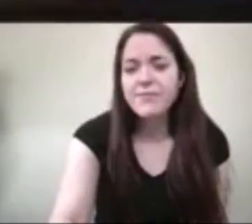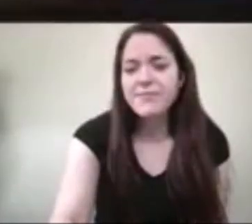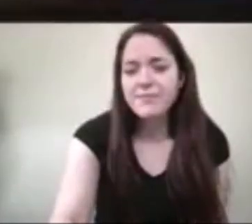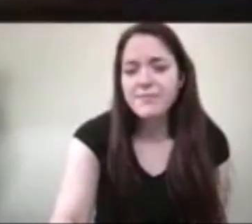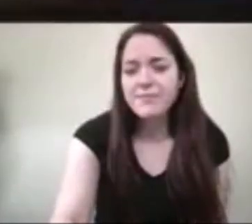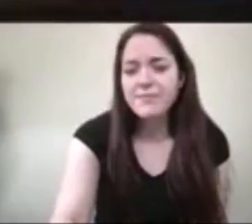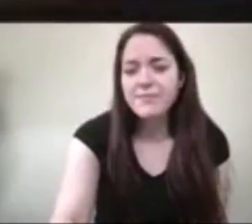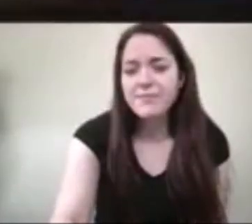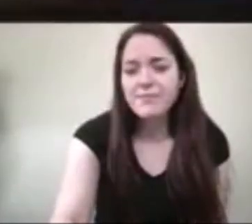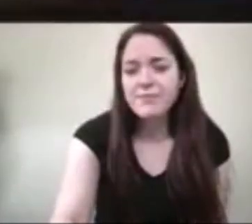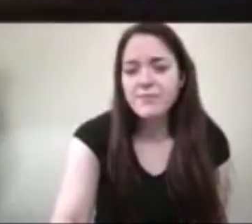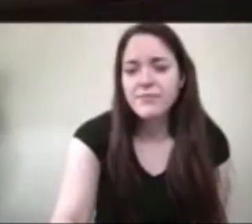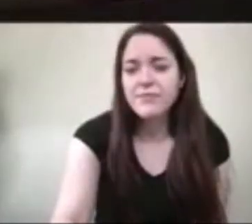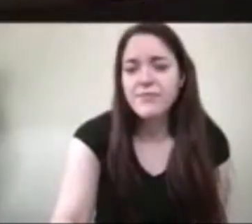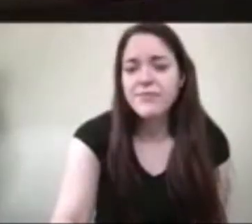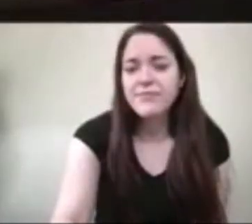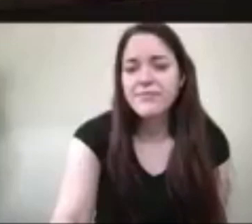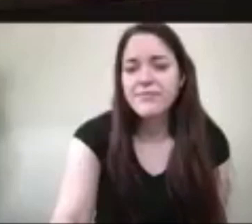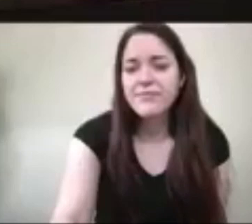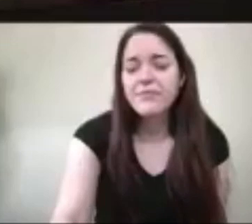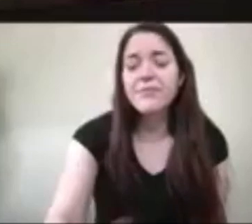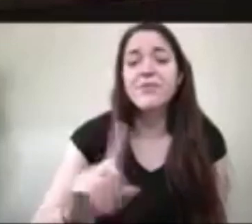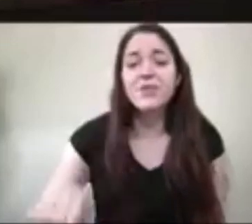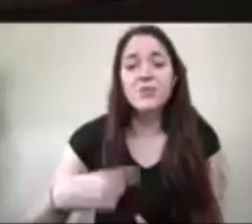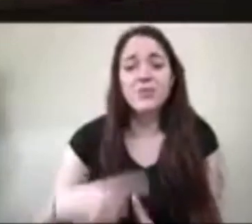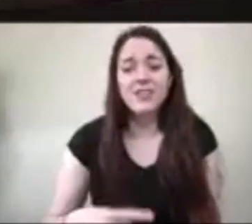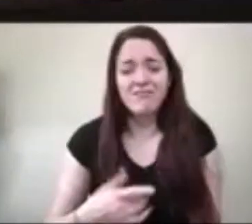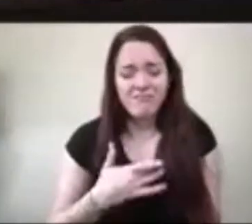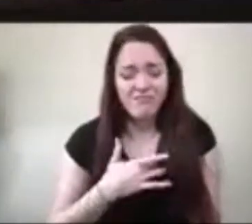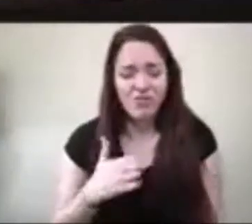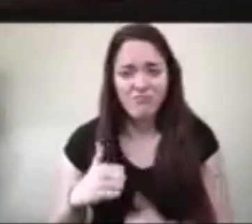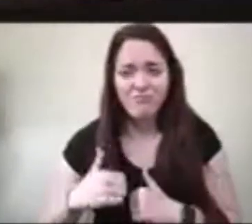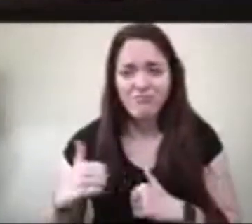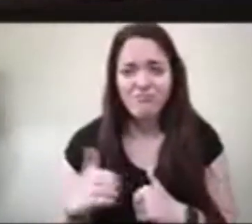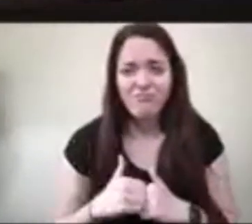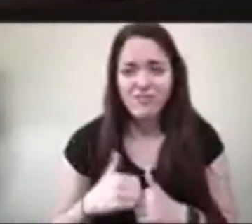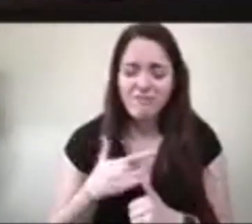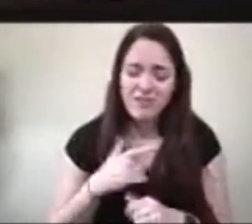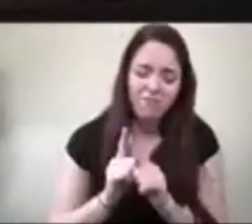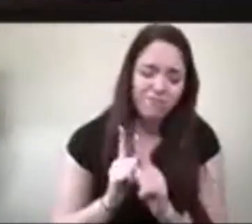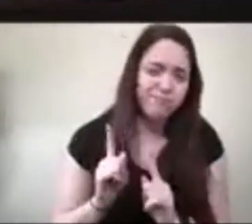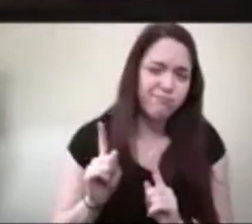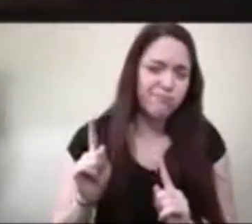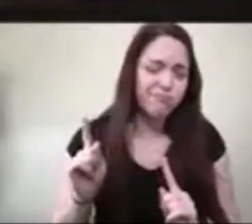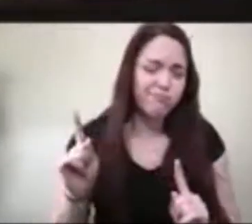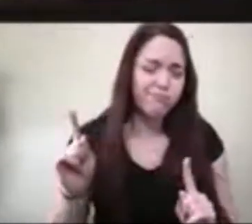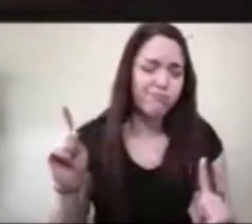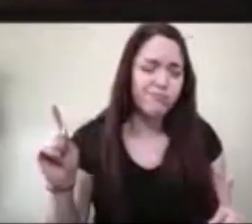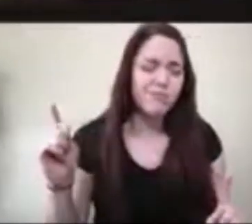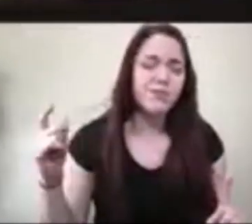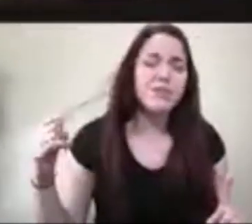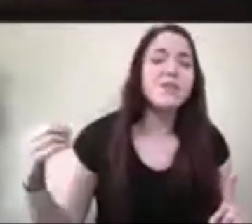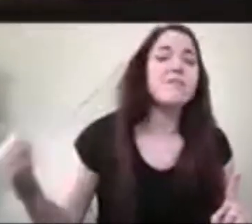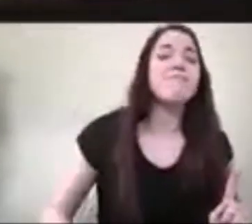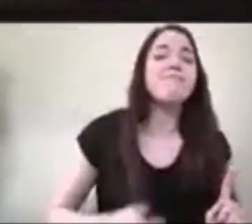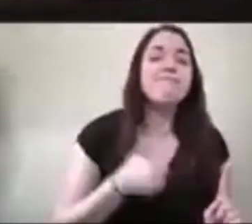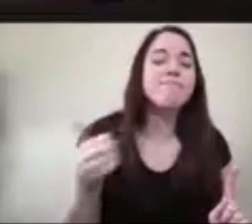Like a stone, and I'm running far from home. Remind me who I am.